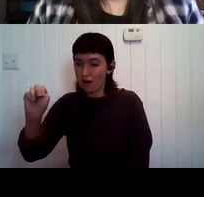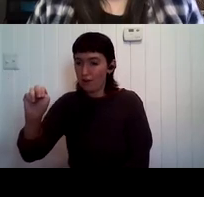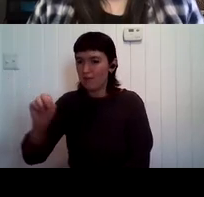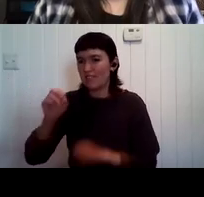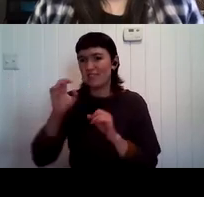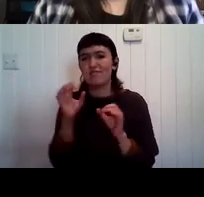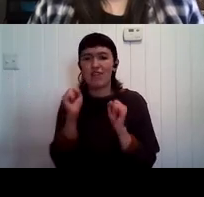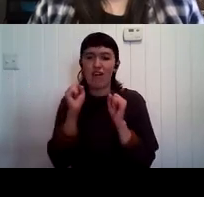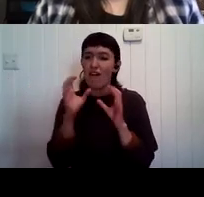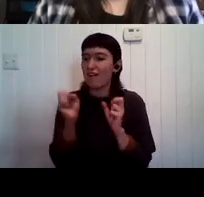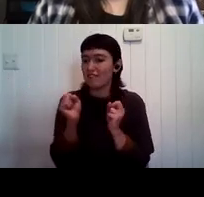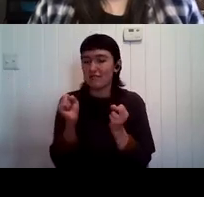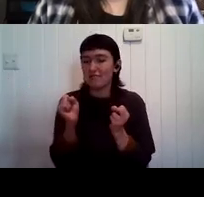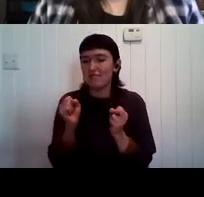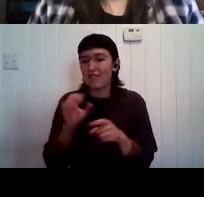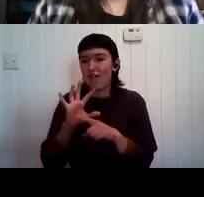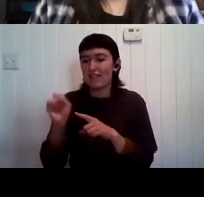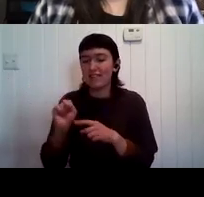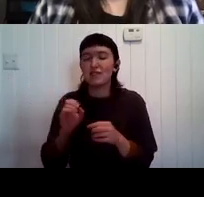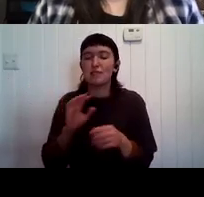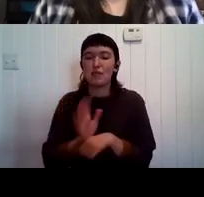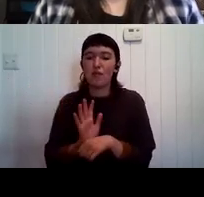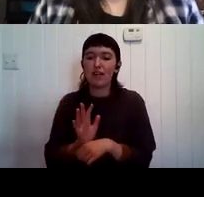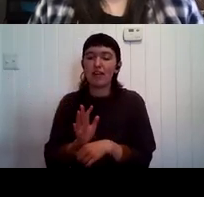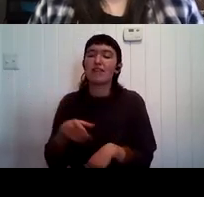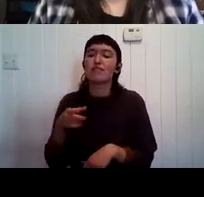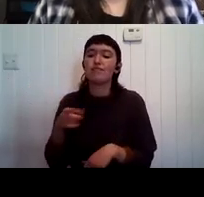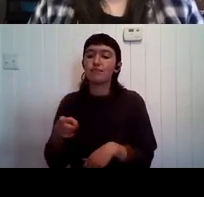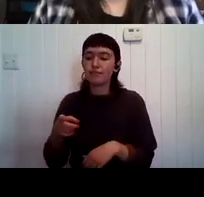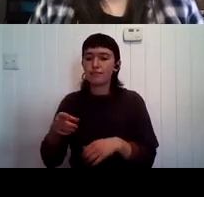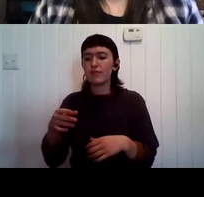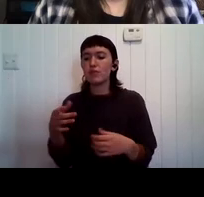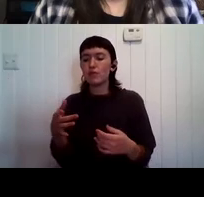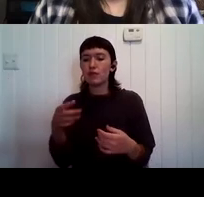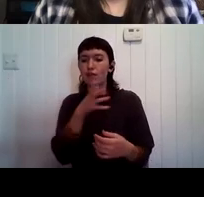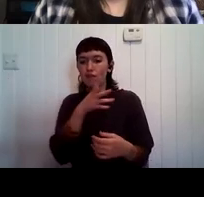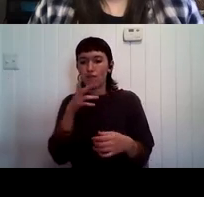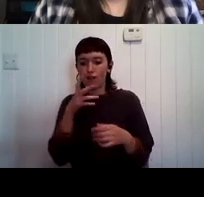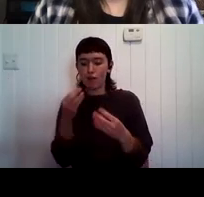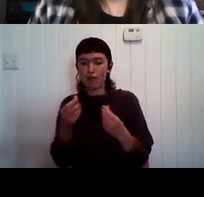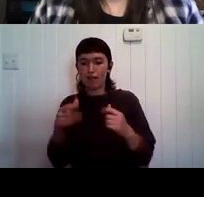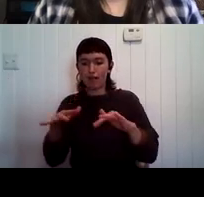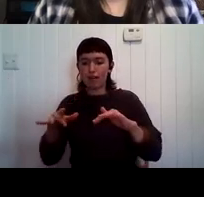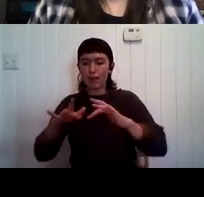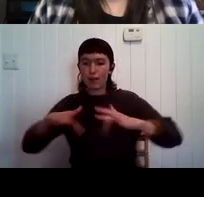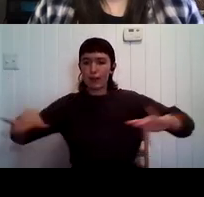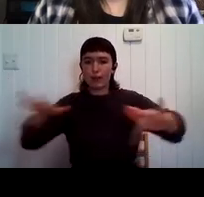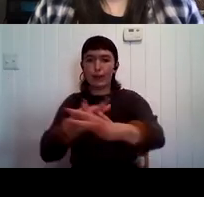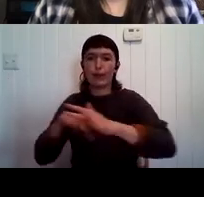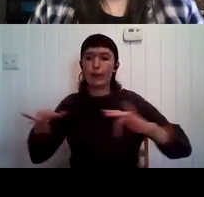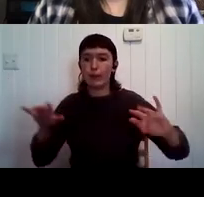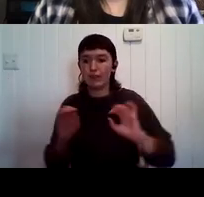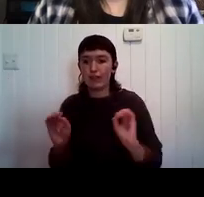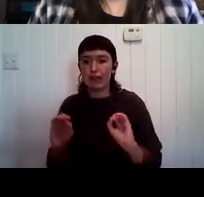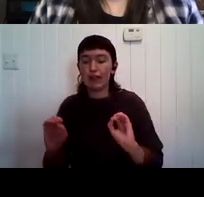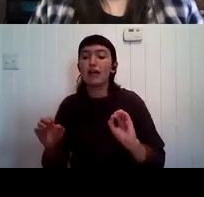this barren farmland that once they start building, putting in trees, then everything came back to life